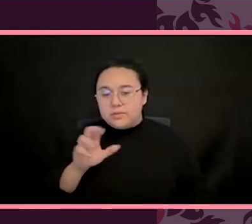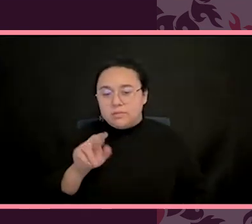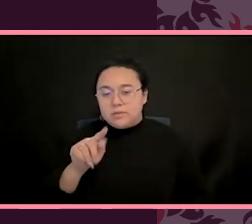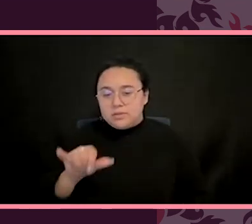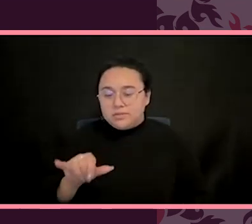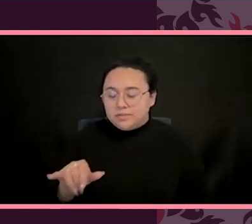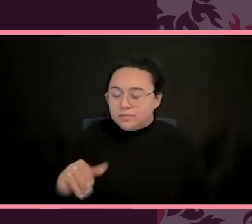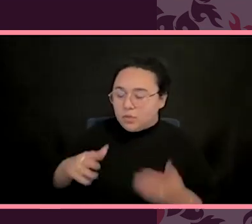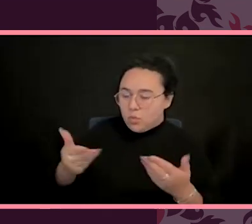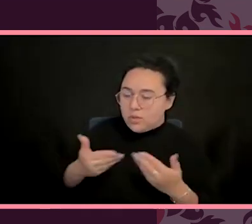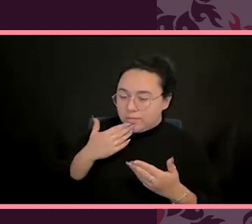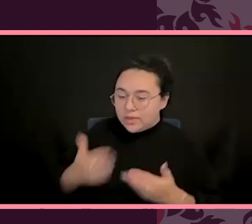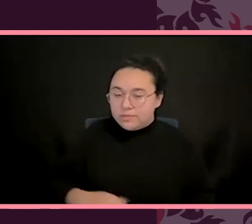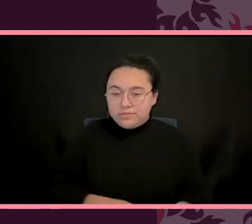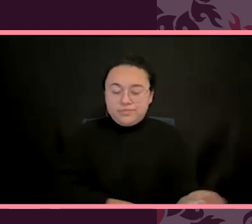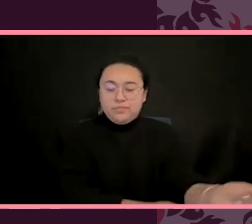You're welcome. Thank you.